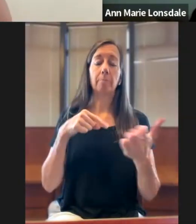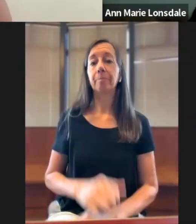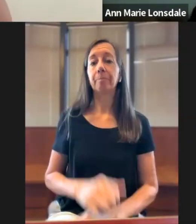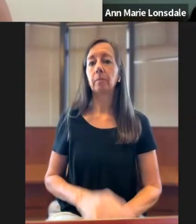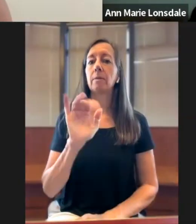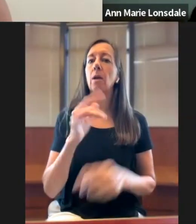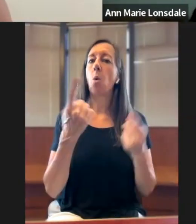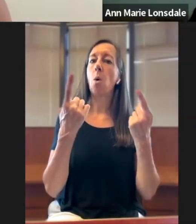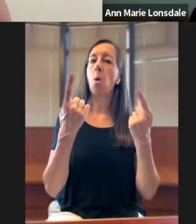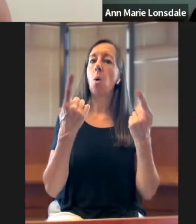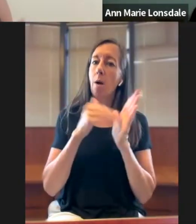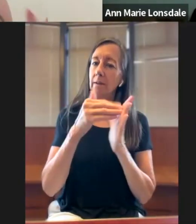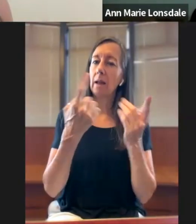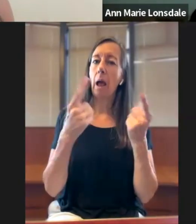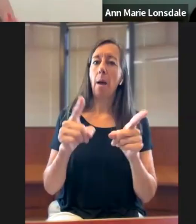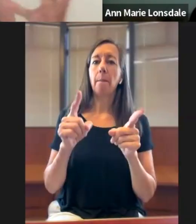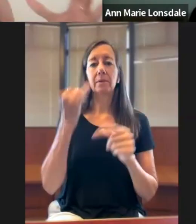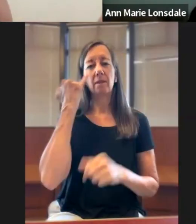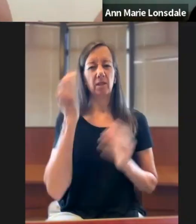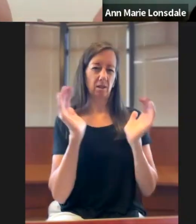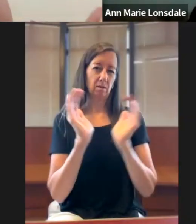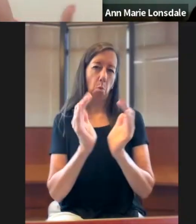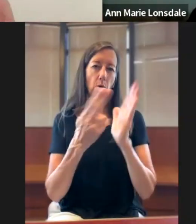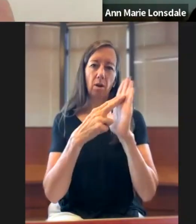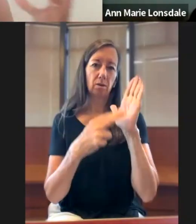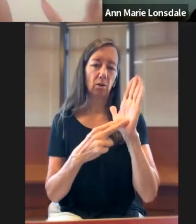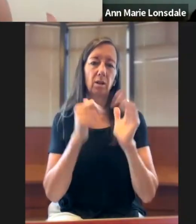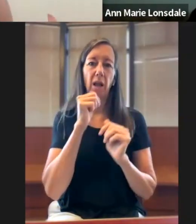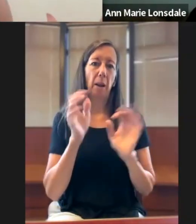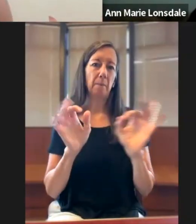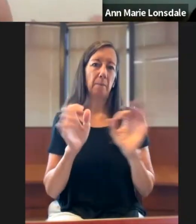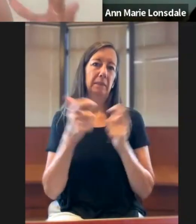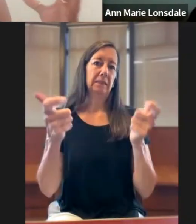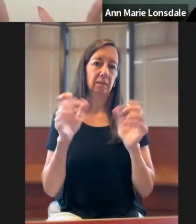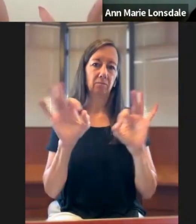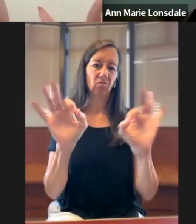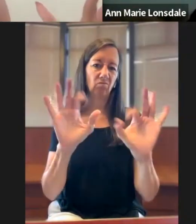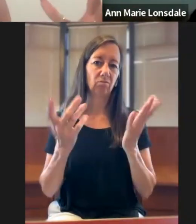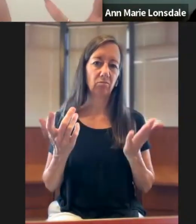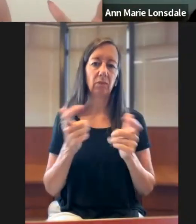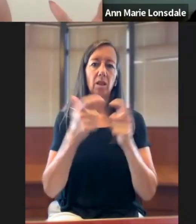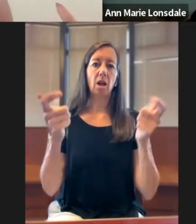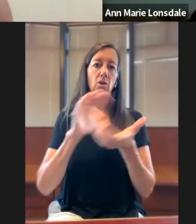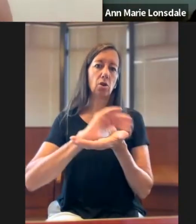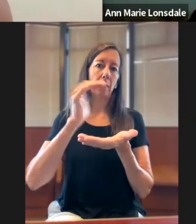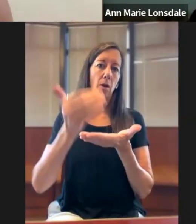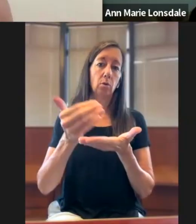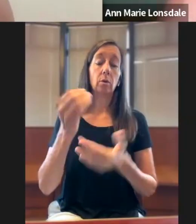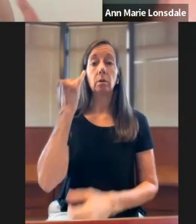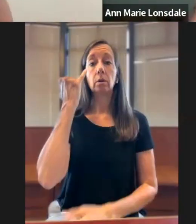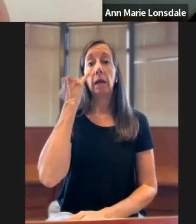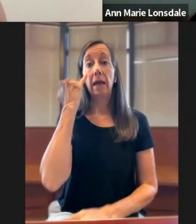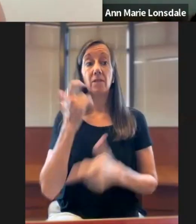it's a smaller contract, when it's not a large amount. When it's a larger amount, there's more for them to